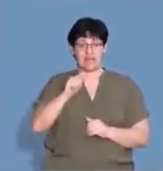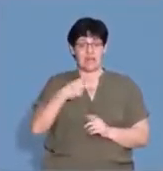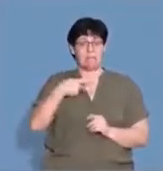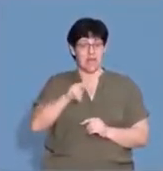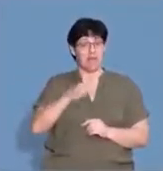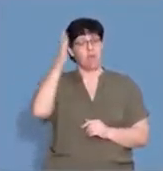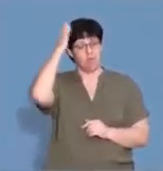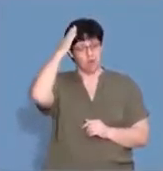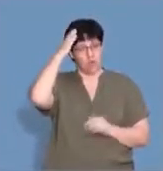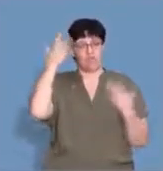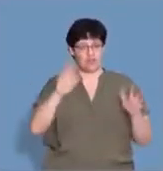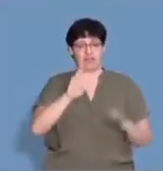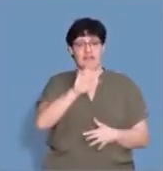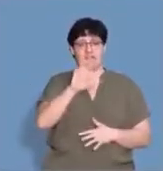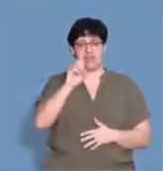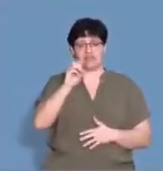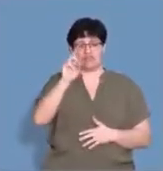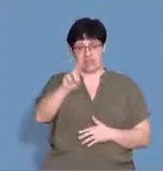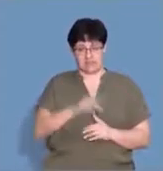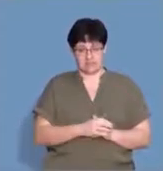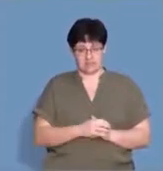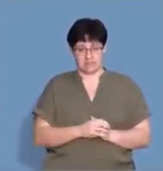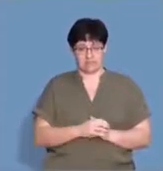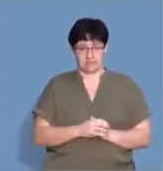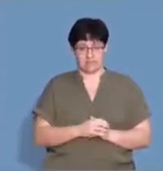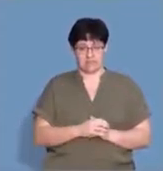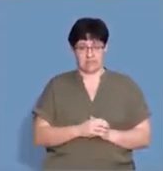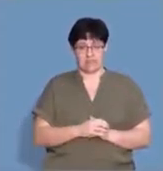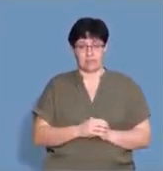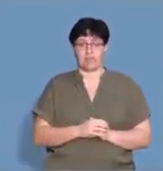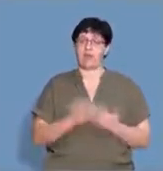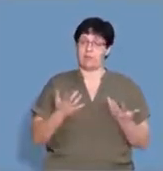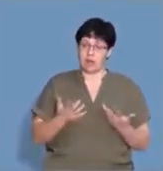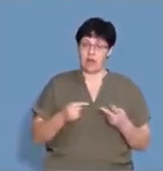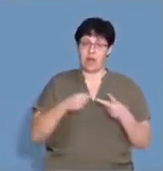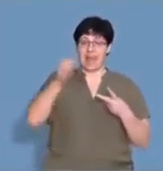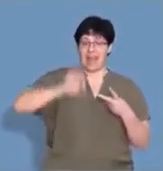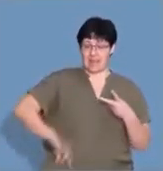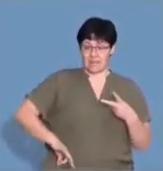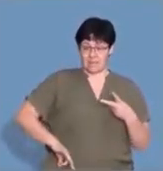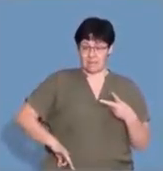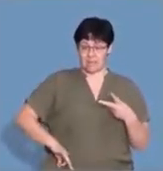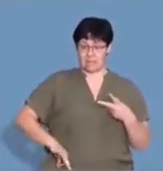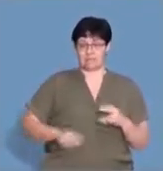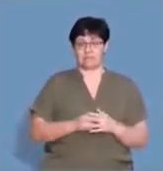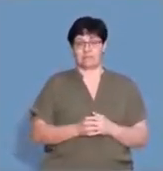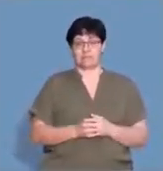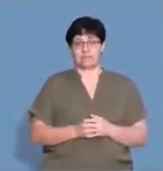I already know is 900 Rand. Okay, my income